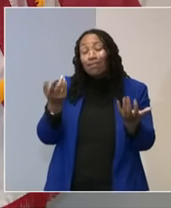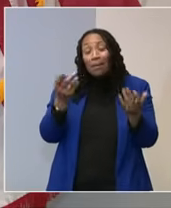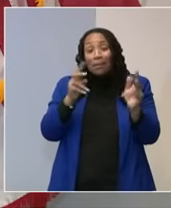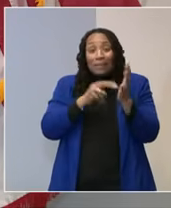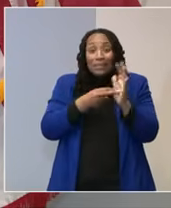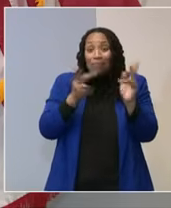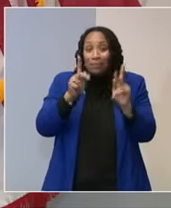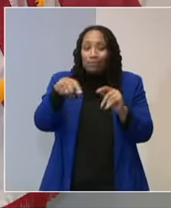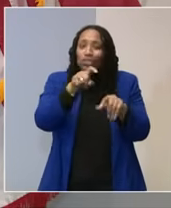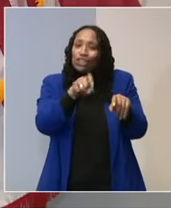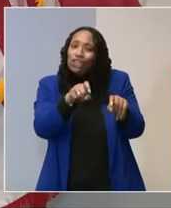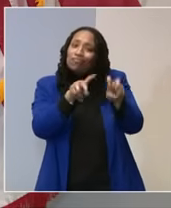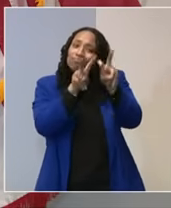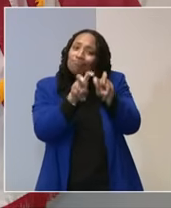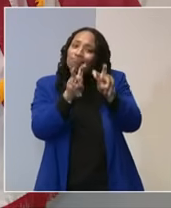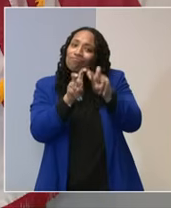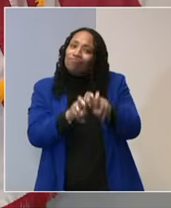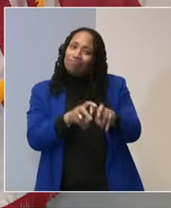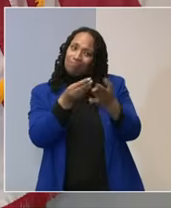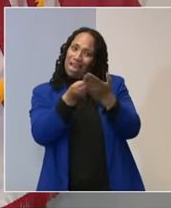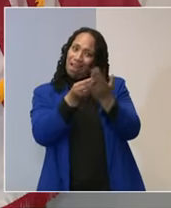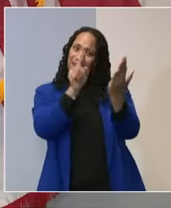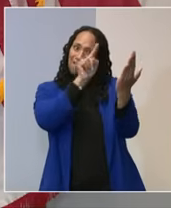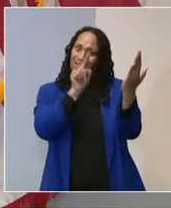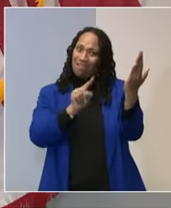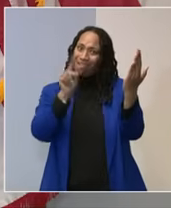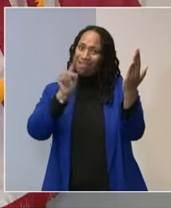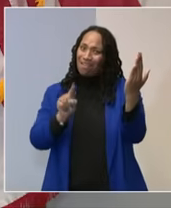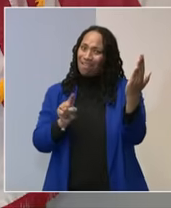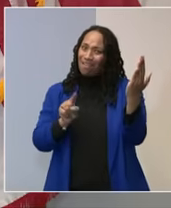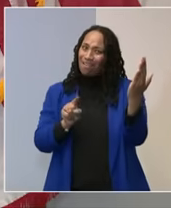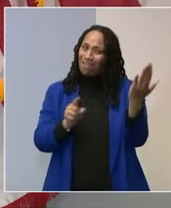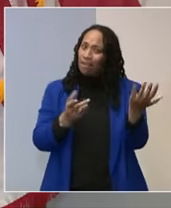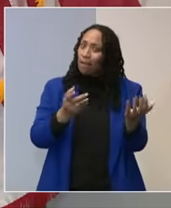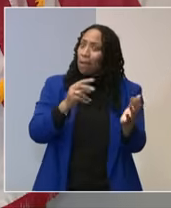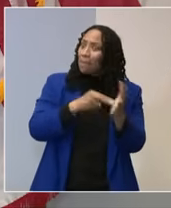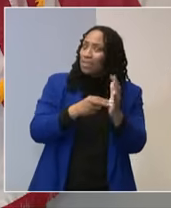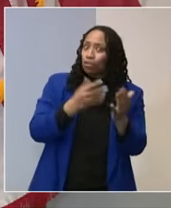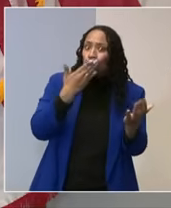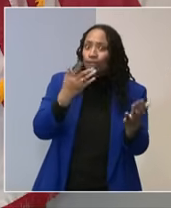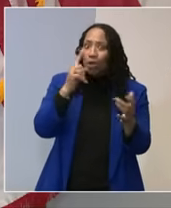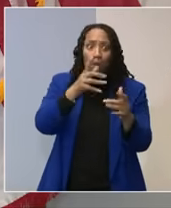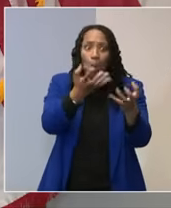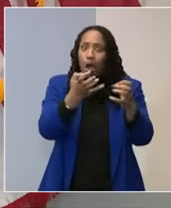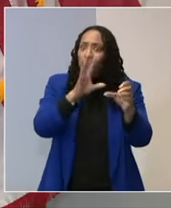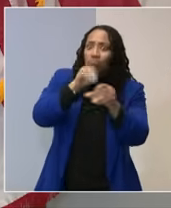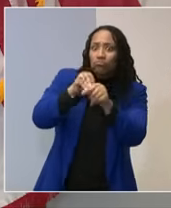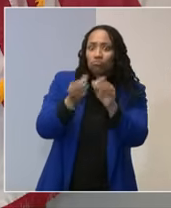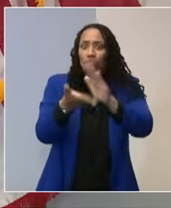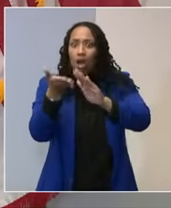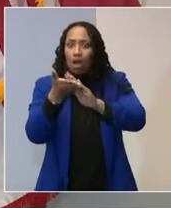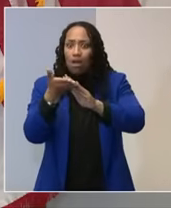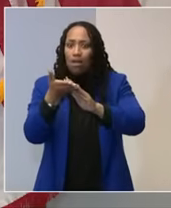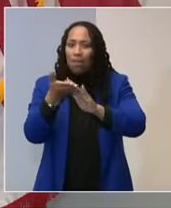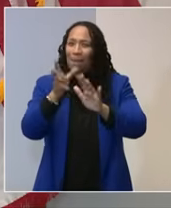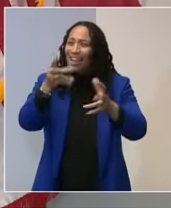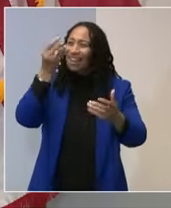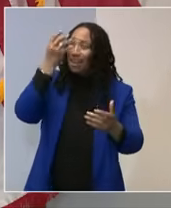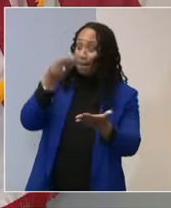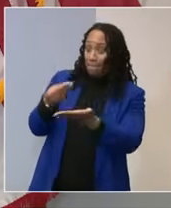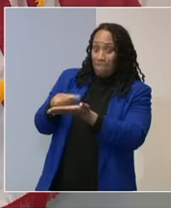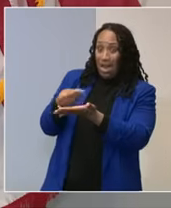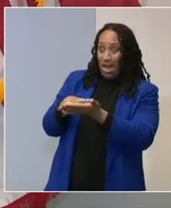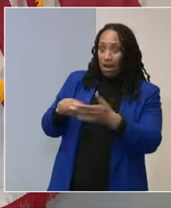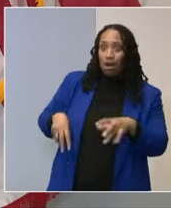It's not good when people take public money and drop out or don't get enough petitions or collude with each other. So I think some of